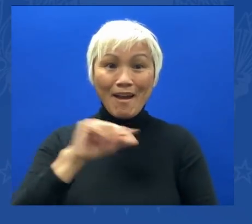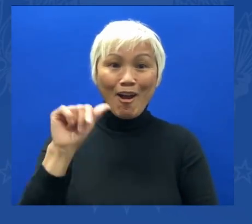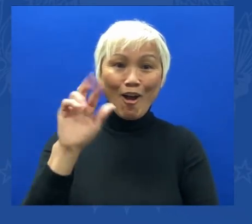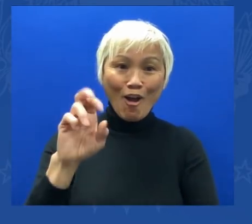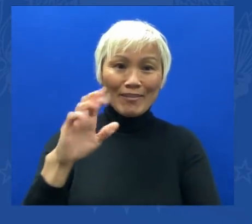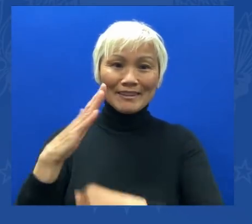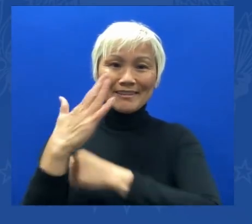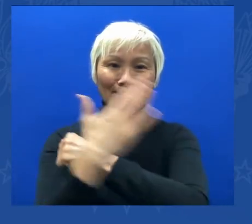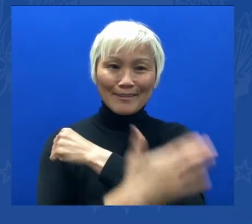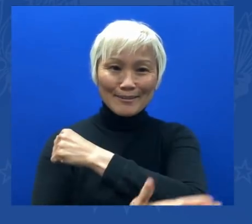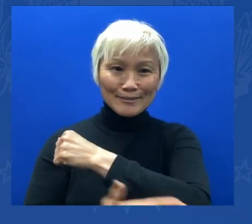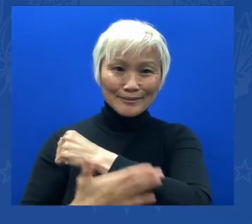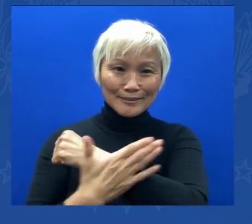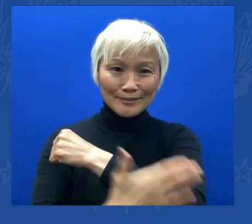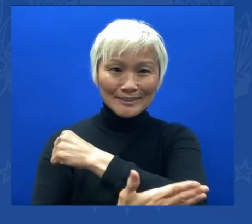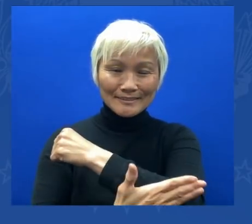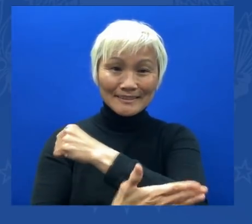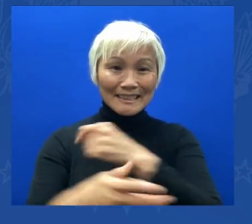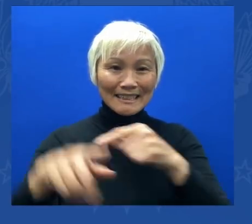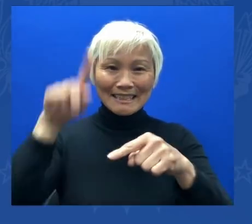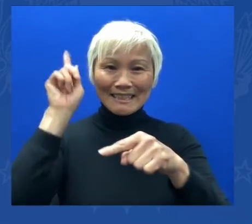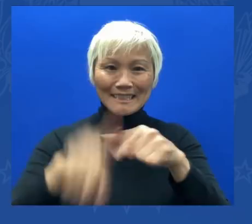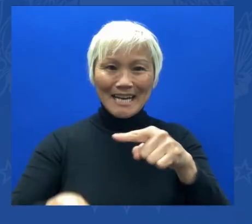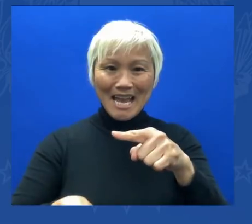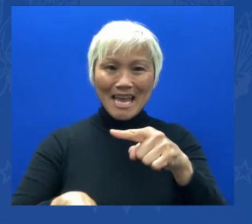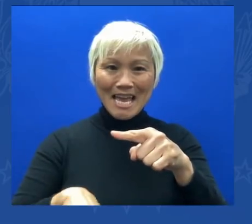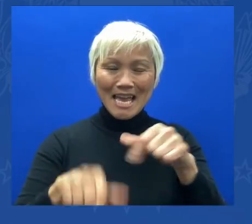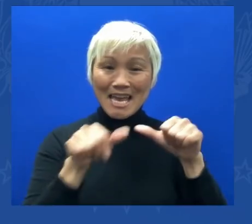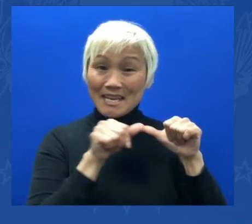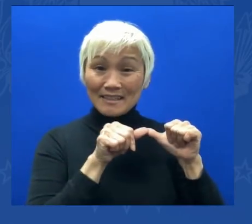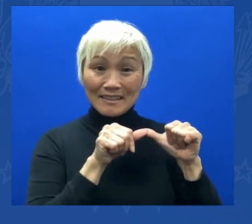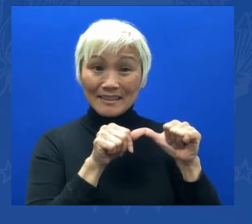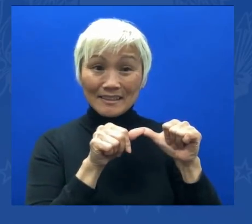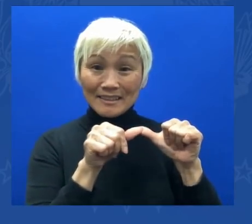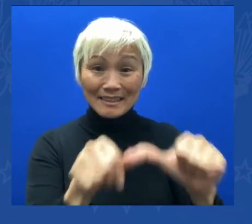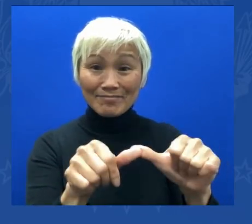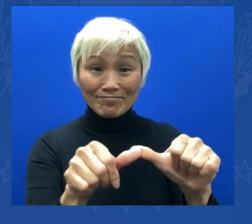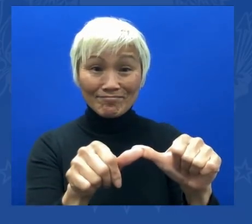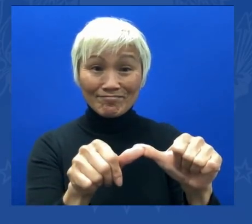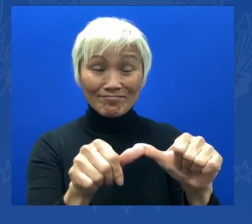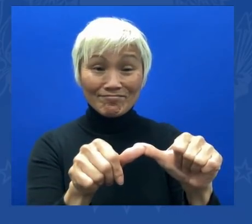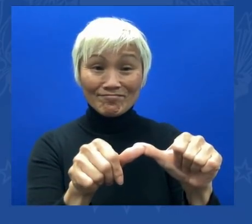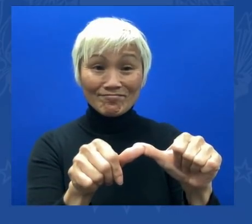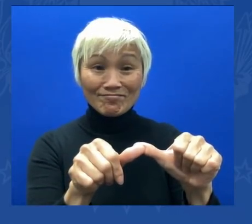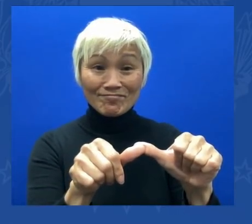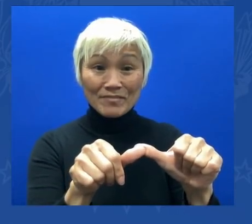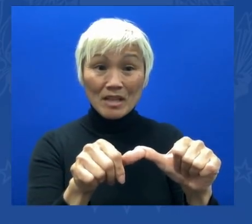I'm going to turn this over to Trevor now, strap myself into my seat.